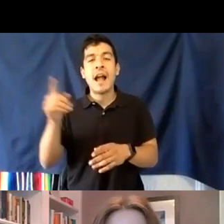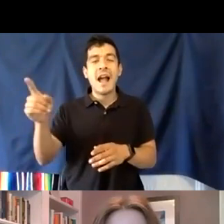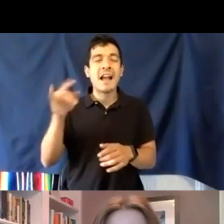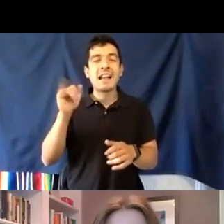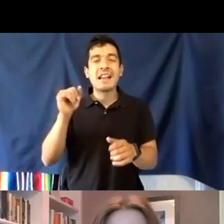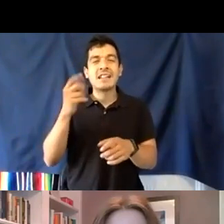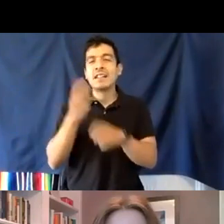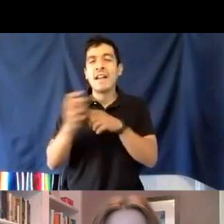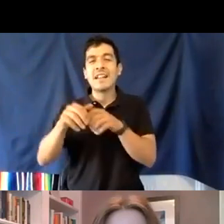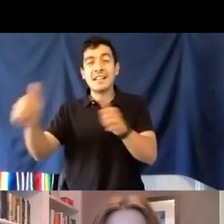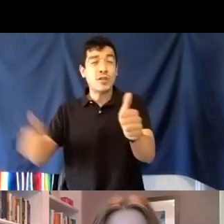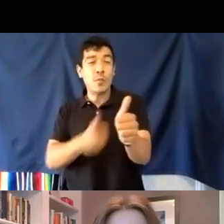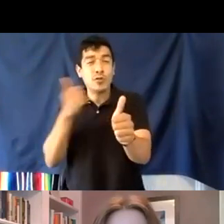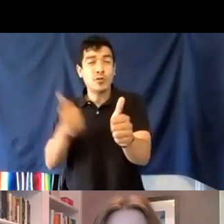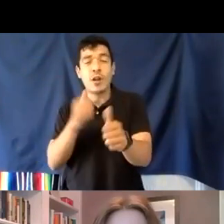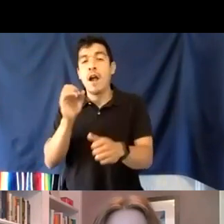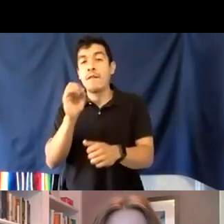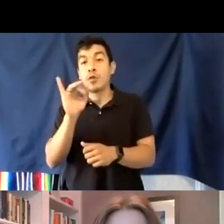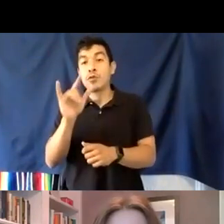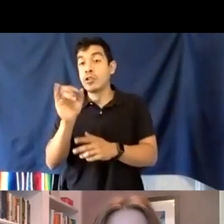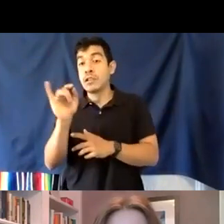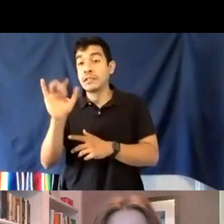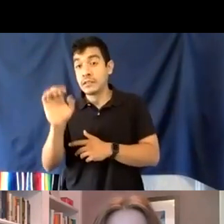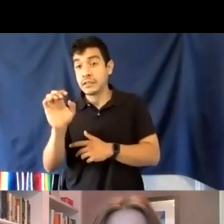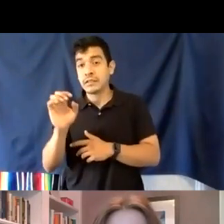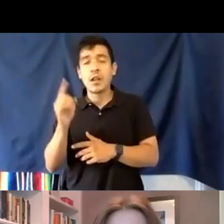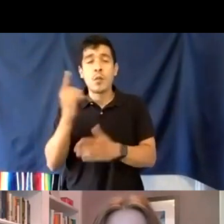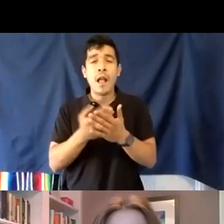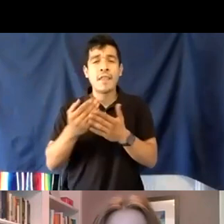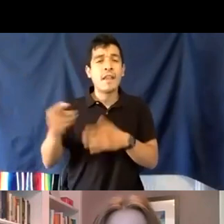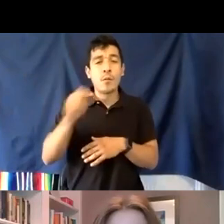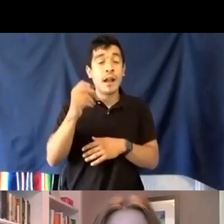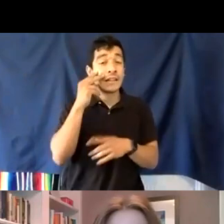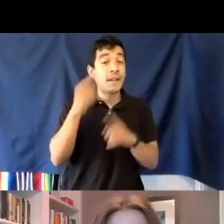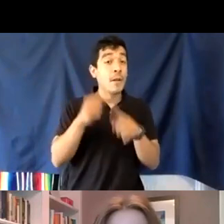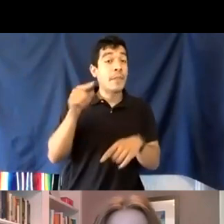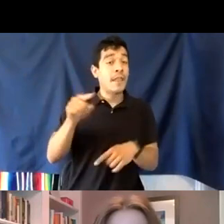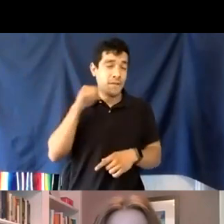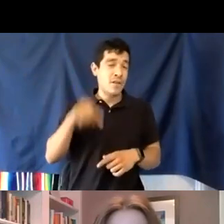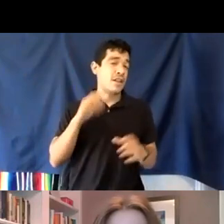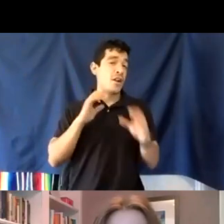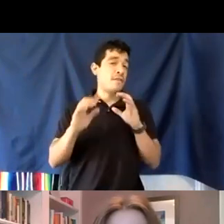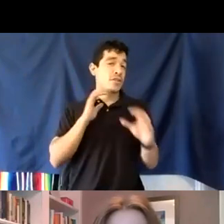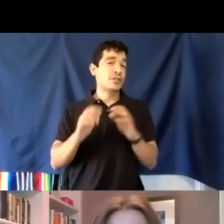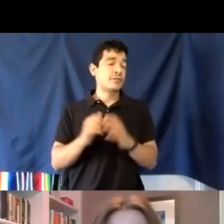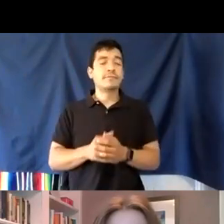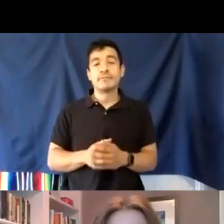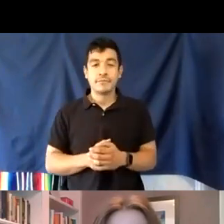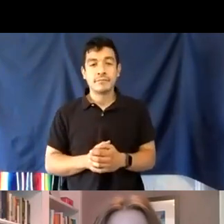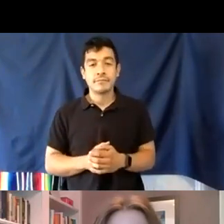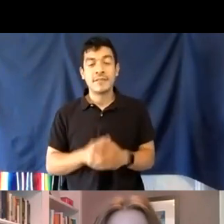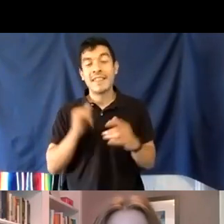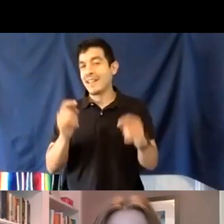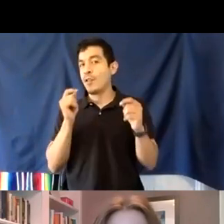social justice. So I think a lot of things that we can draw from that for this conversation. So with that as a quick intro,